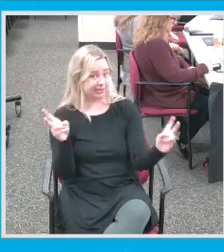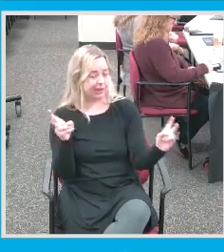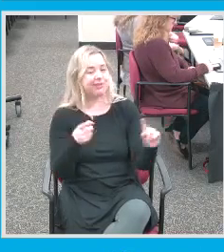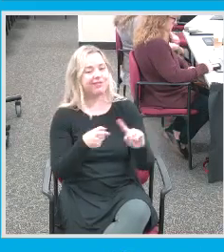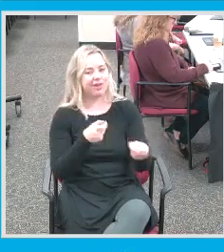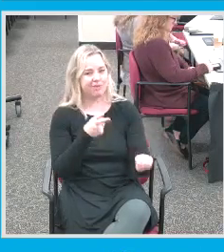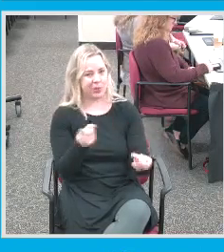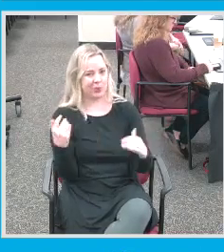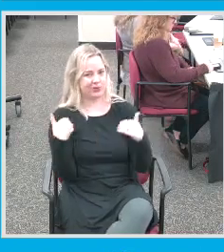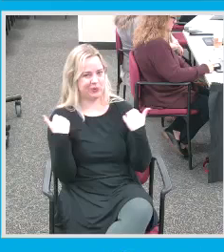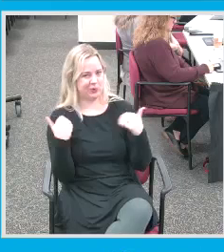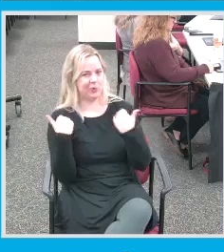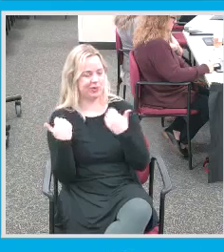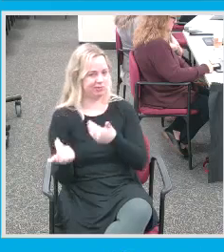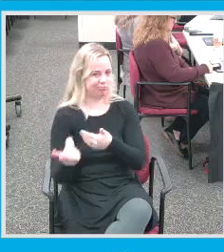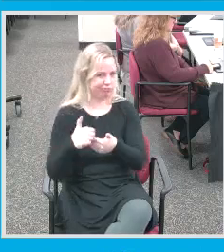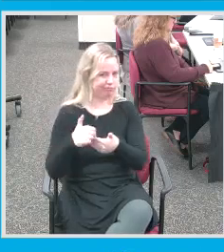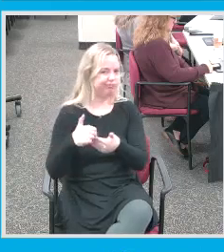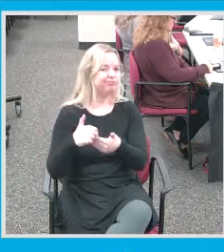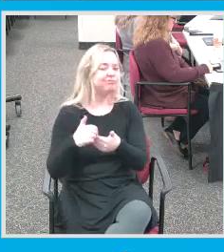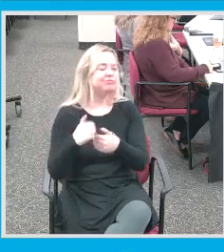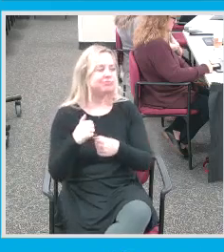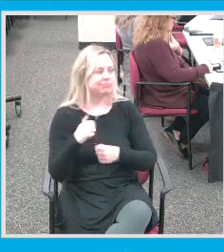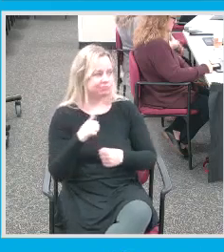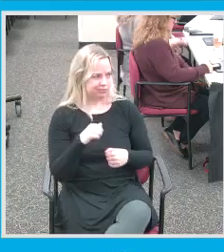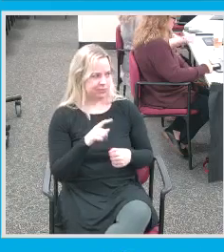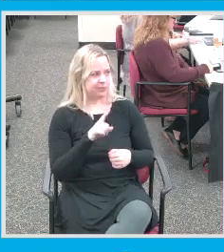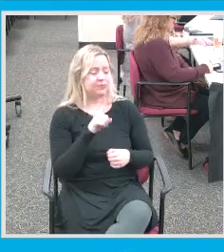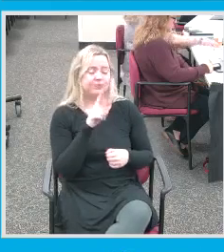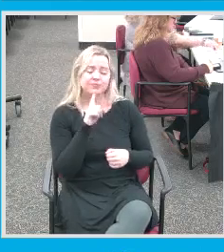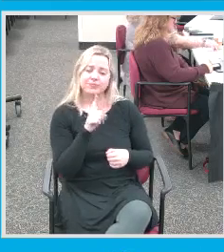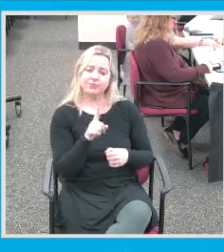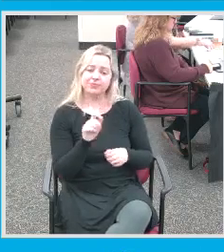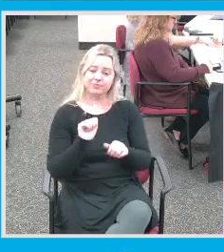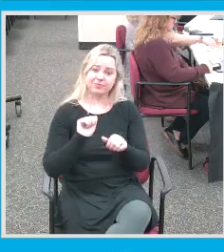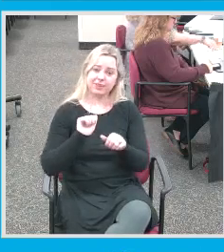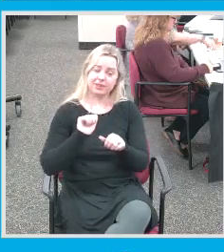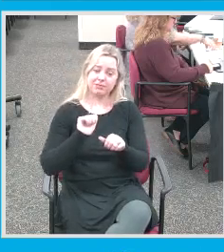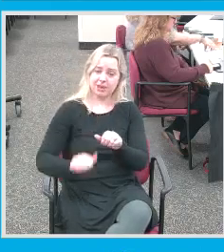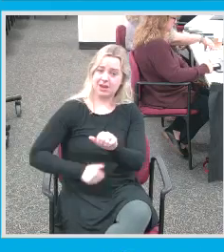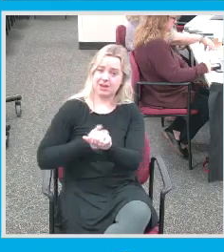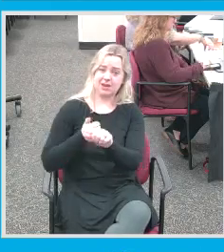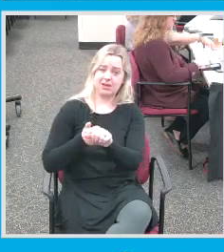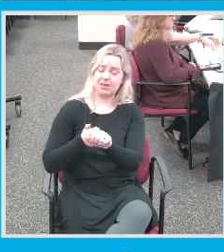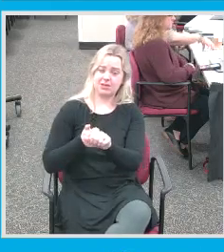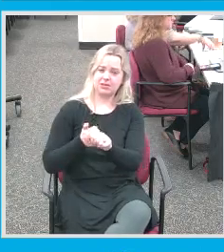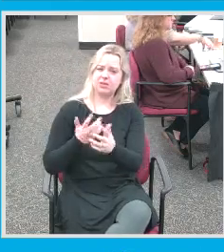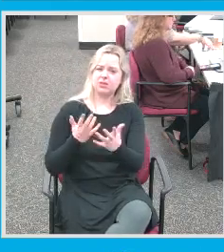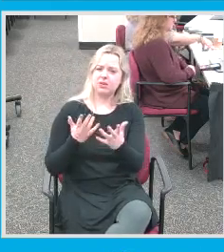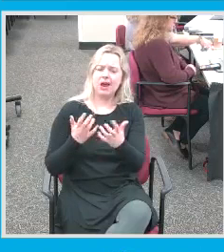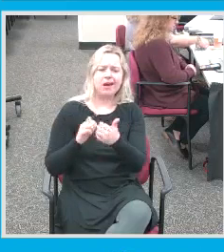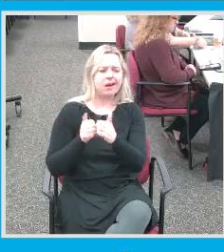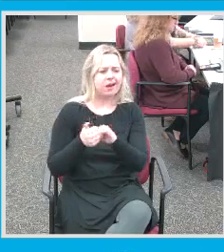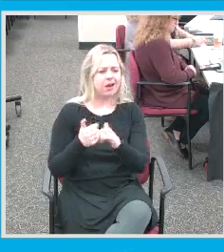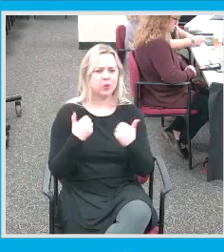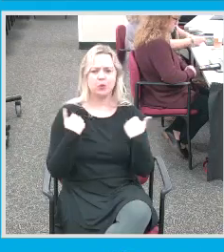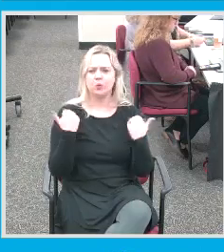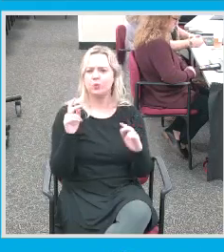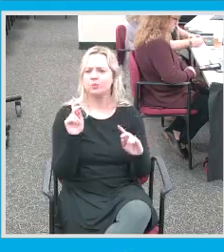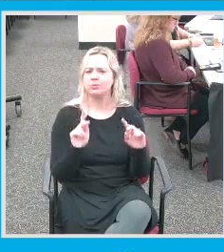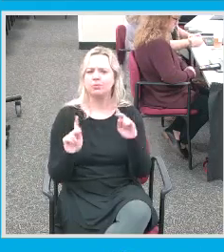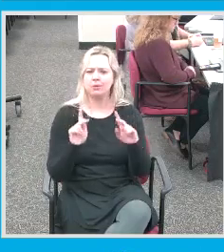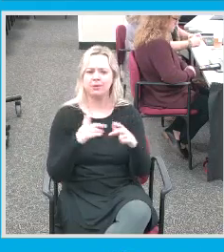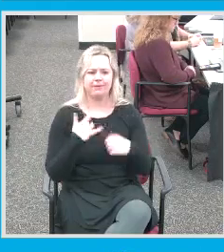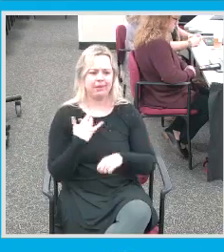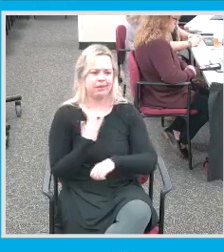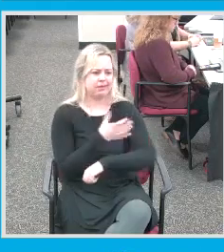youth and work group members. And really behind that was how are youth being prepared, empowered, and supported to thrive in